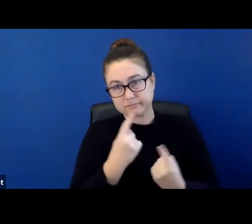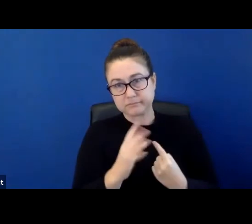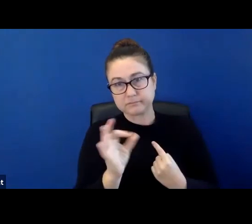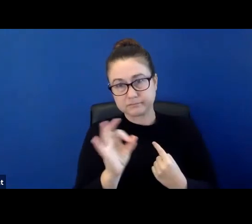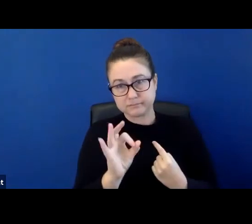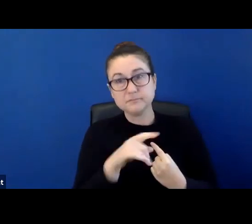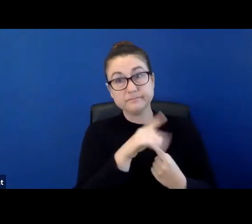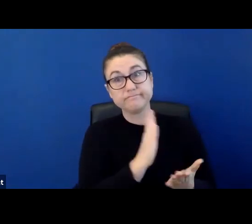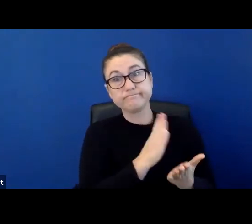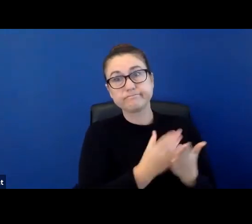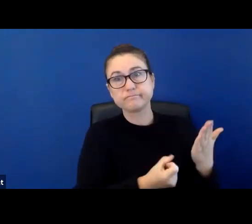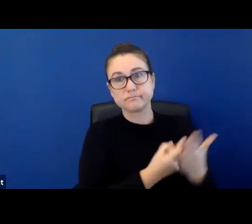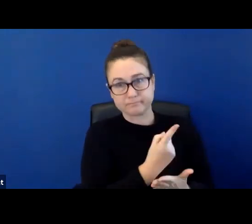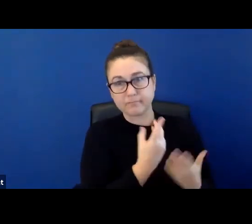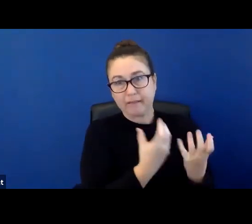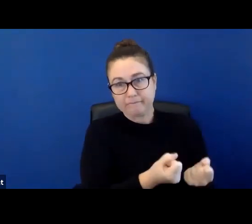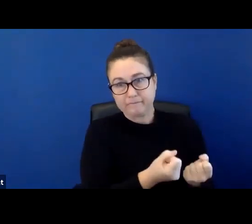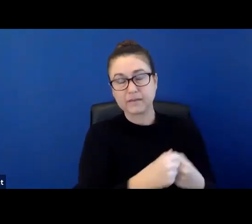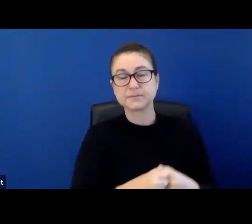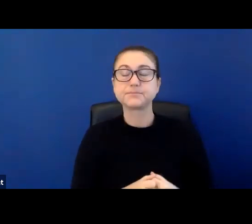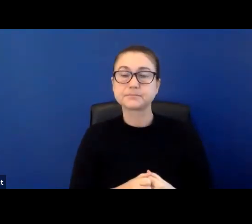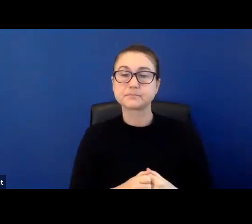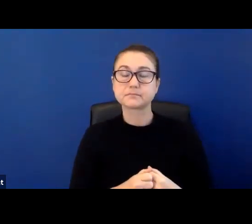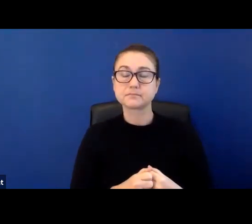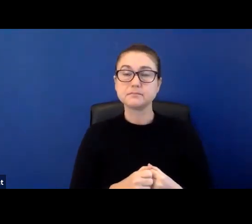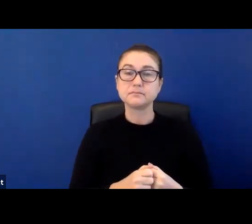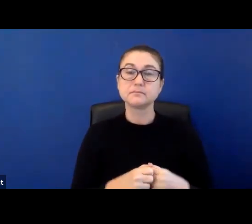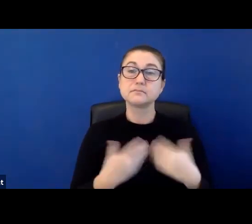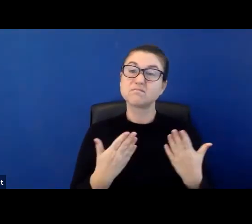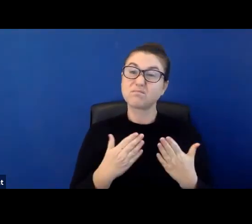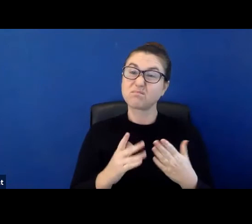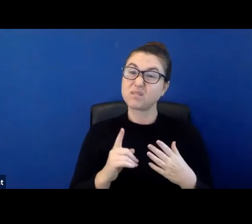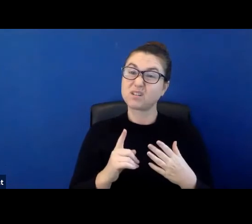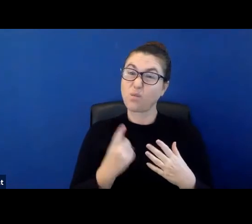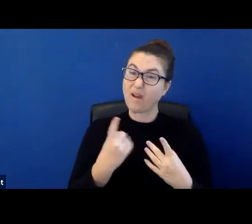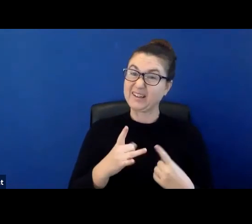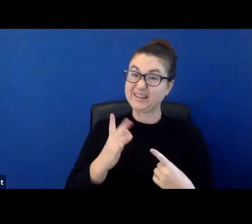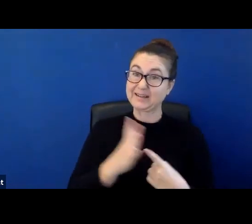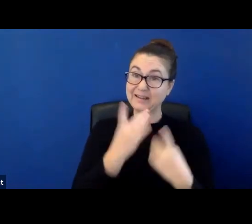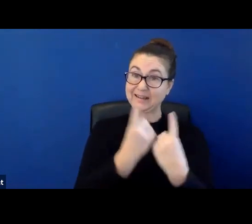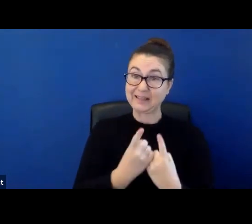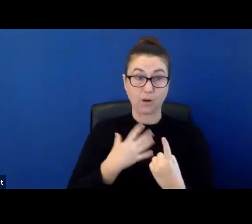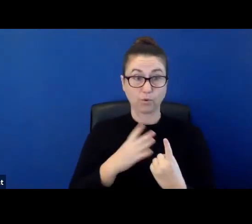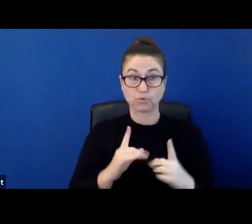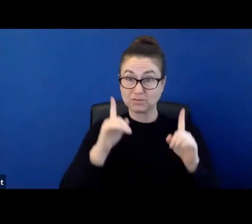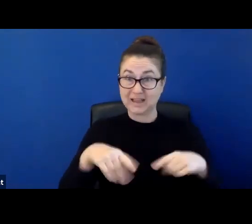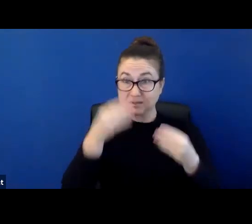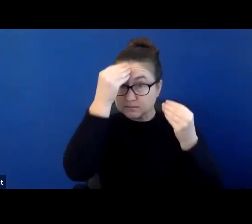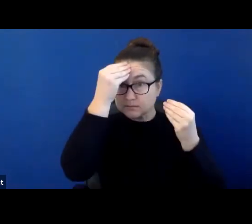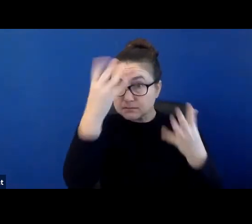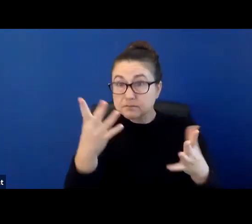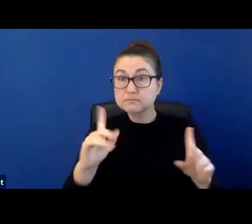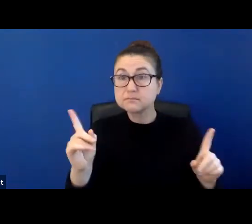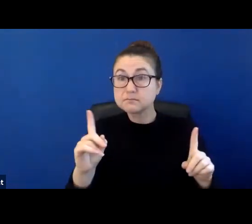system was operating in practice. I guess one of the key things I want to say right at the outset is